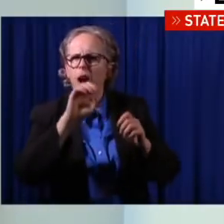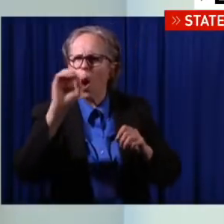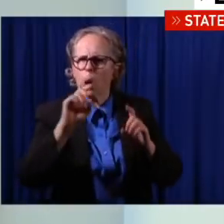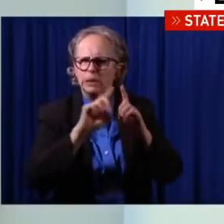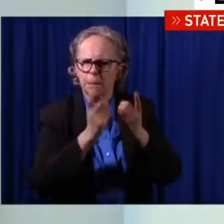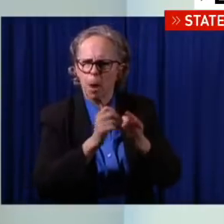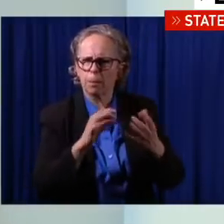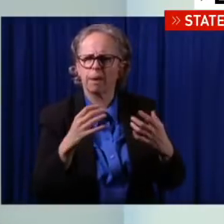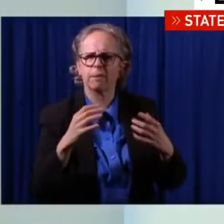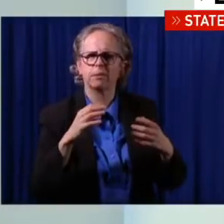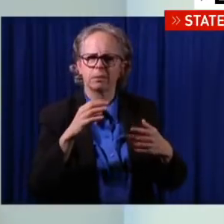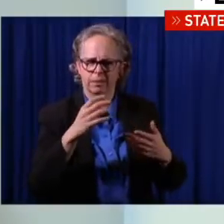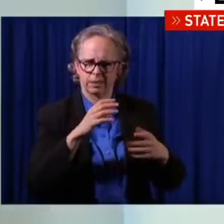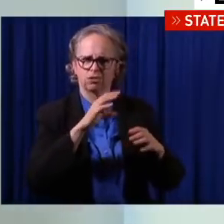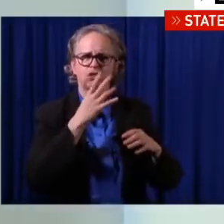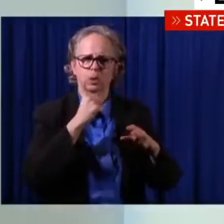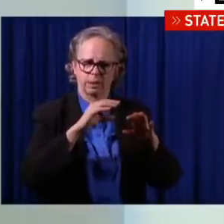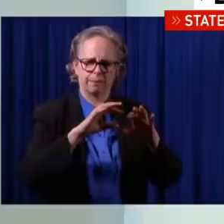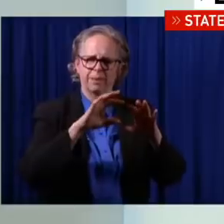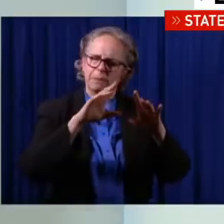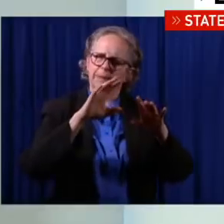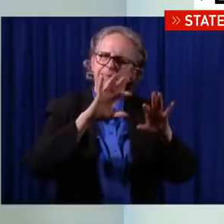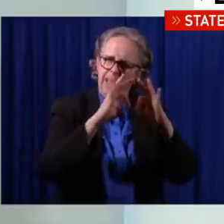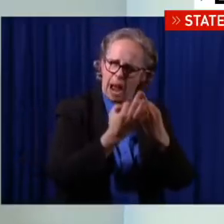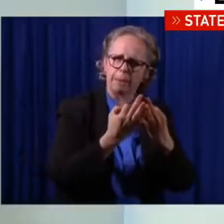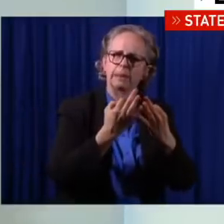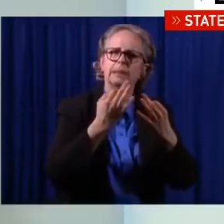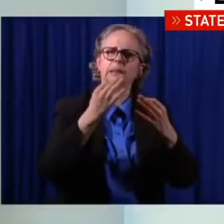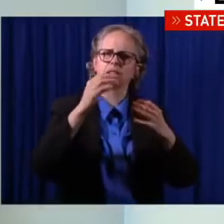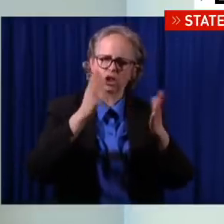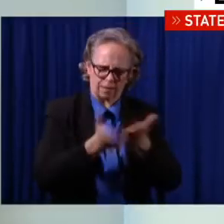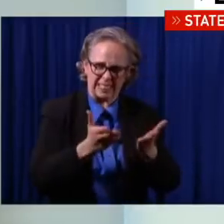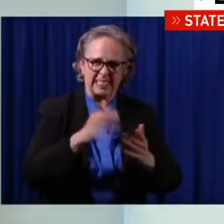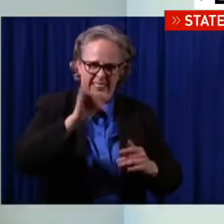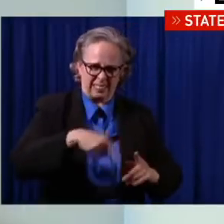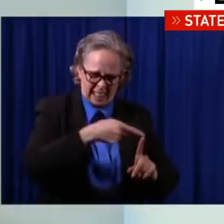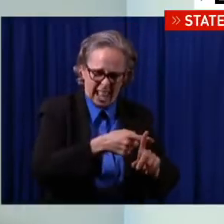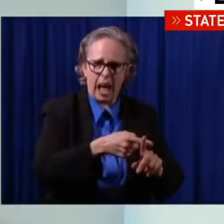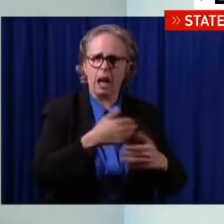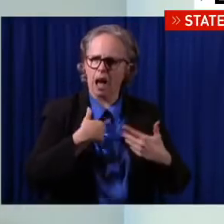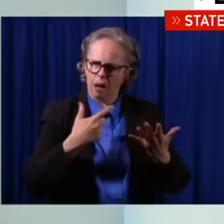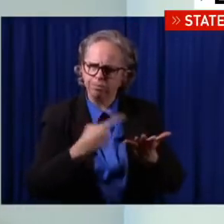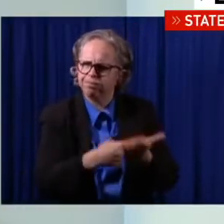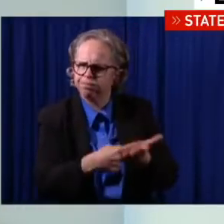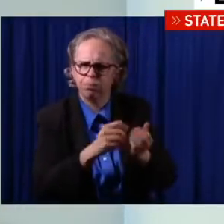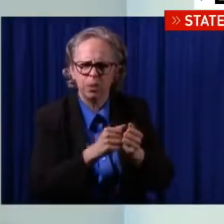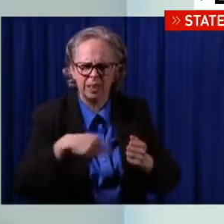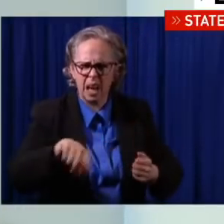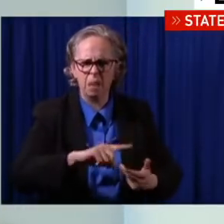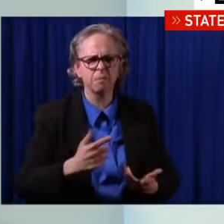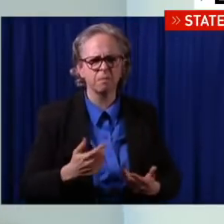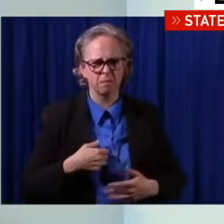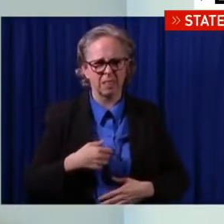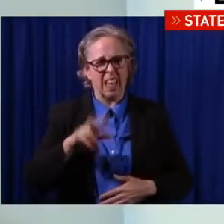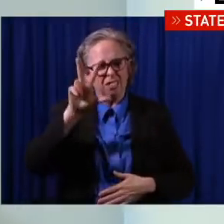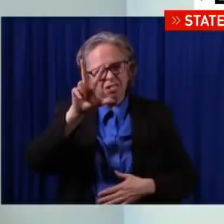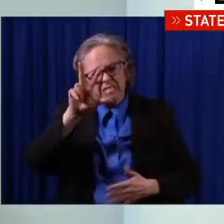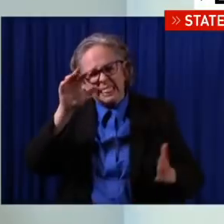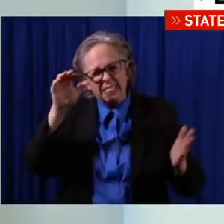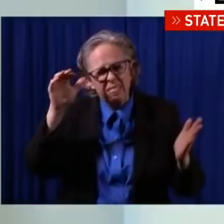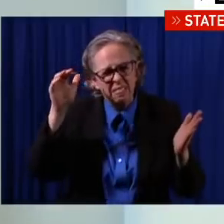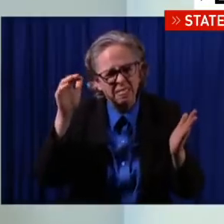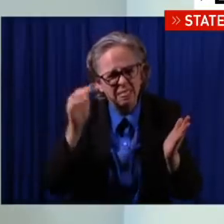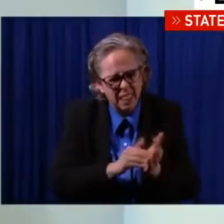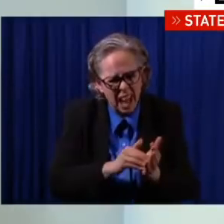as well. Coronavirus, they have at least 3,000 cases in Ohio where people have attempted to do this in